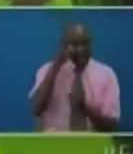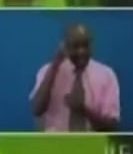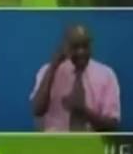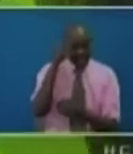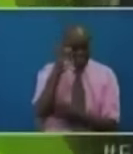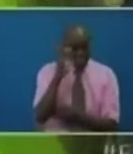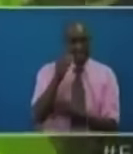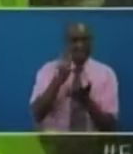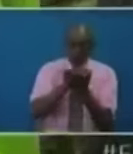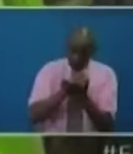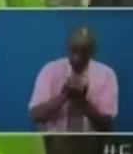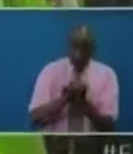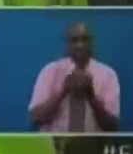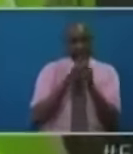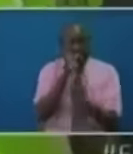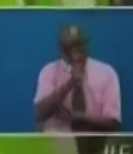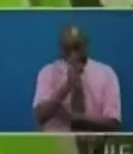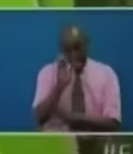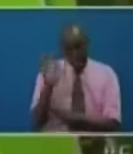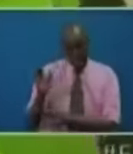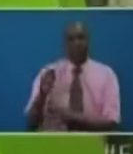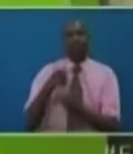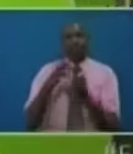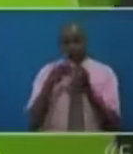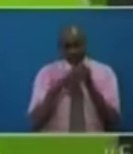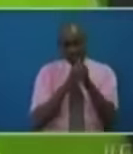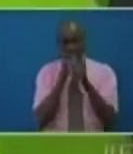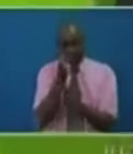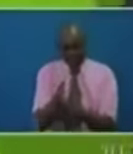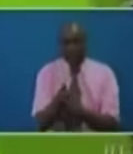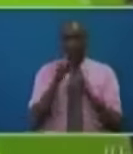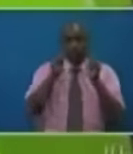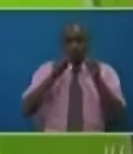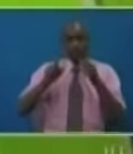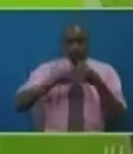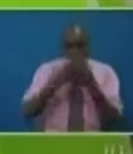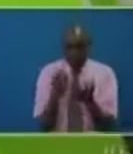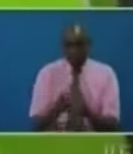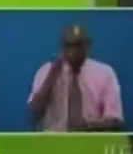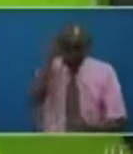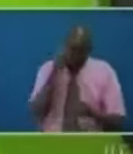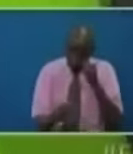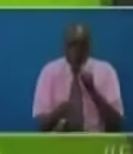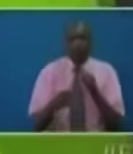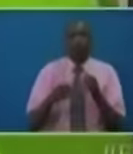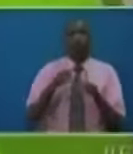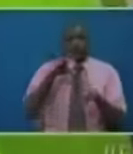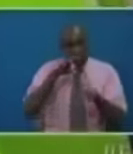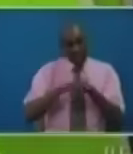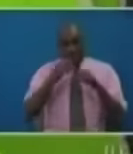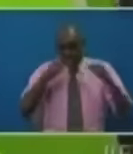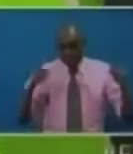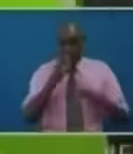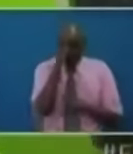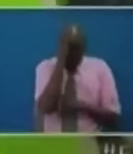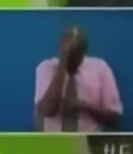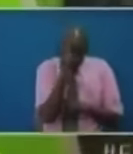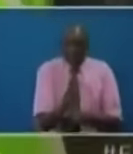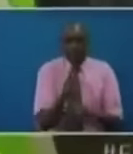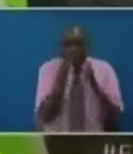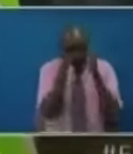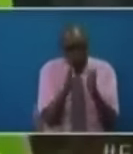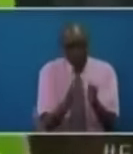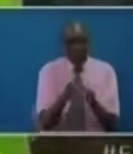in endorsing their party leaders as flag bearers, setting the stage for the final push for the opposition main parties